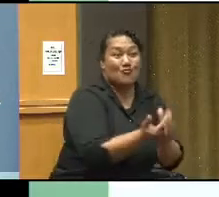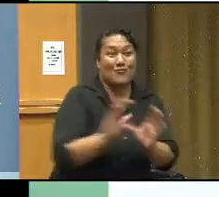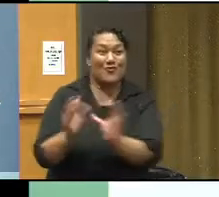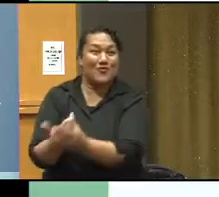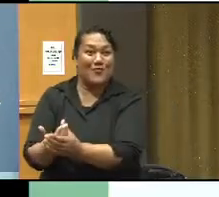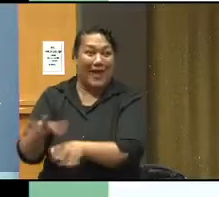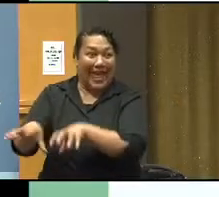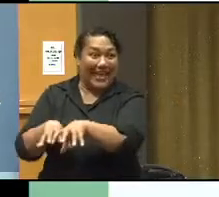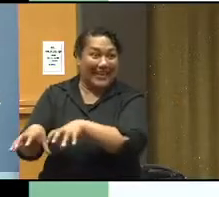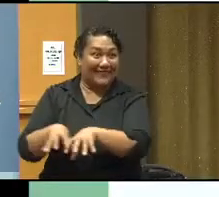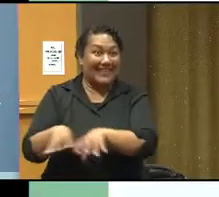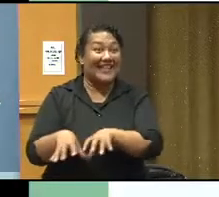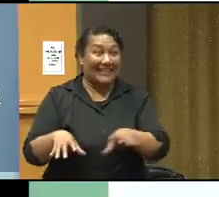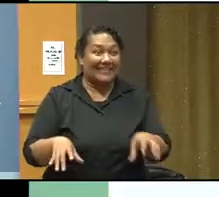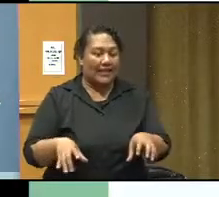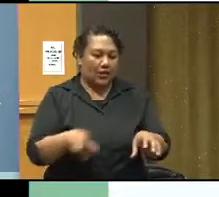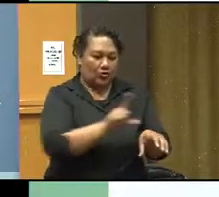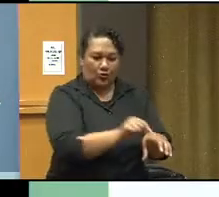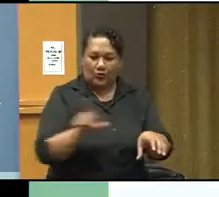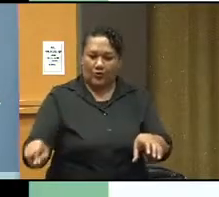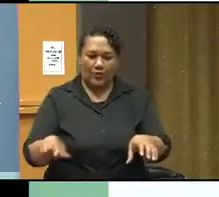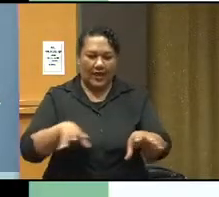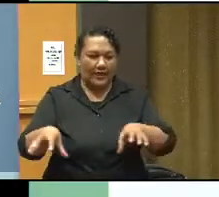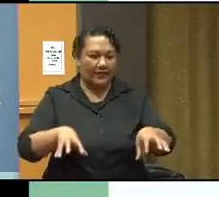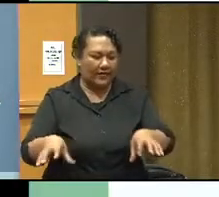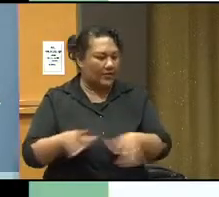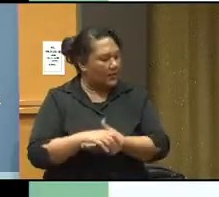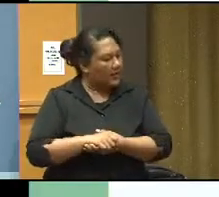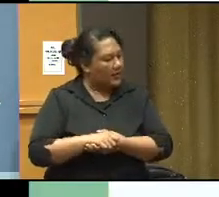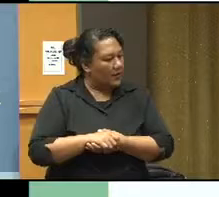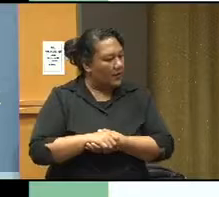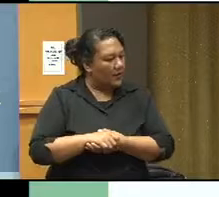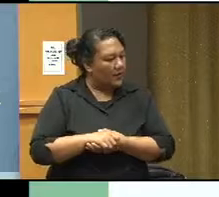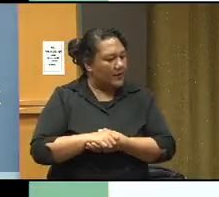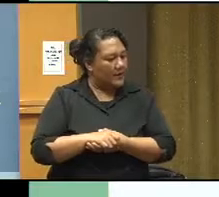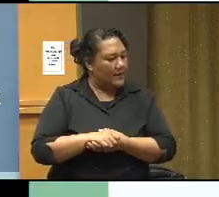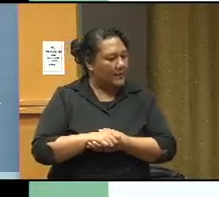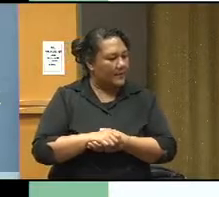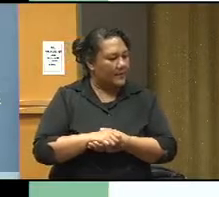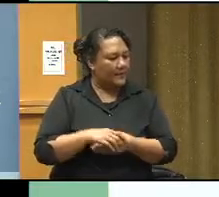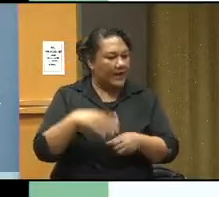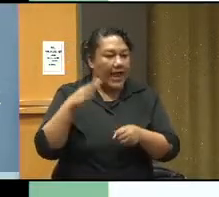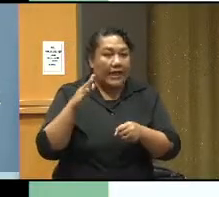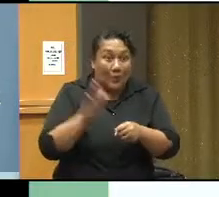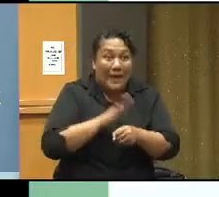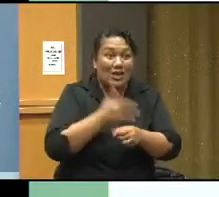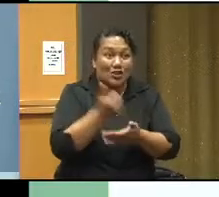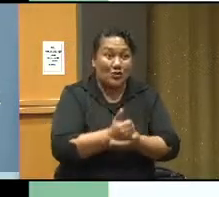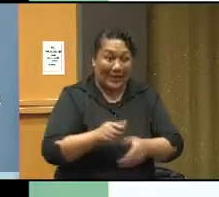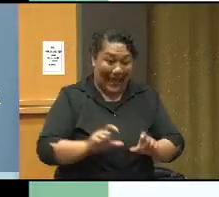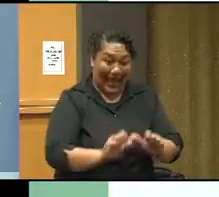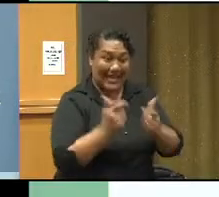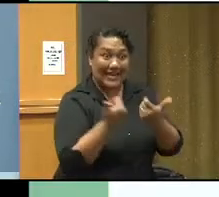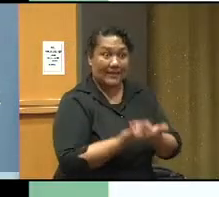trade unions, you have to negotiate with them, you have to come with collective bargaining and make those kind of agreements. So the